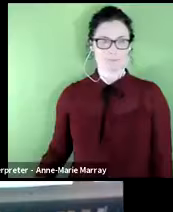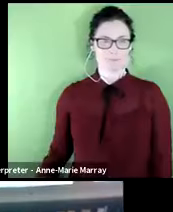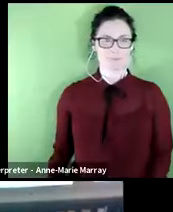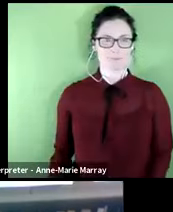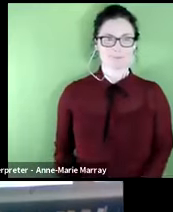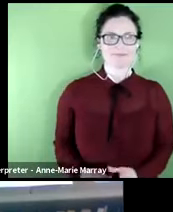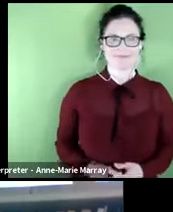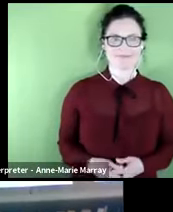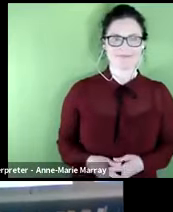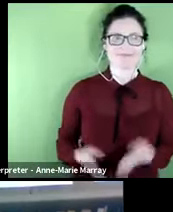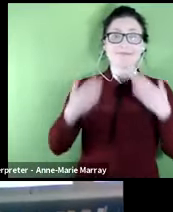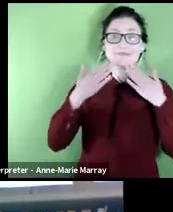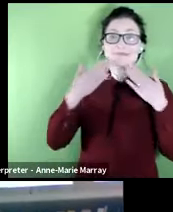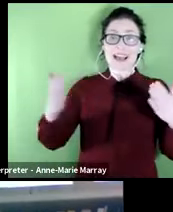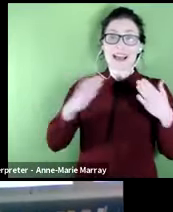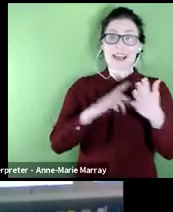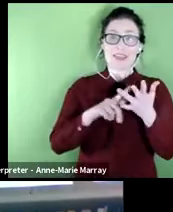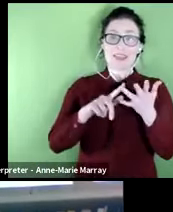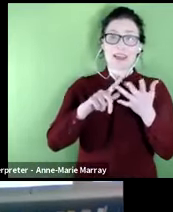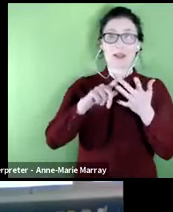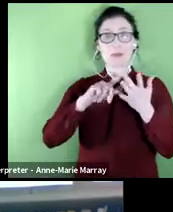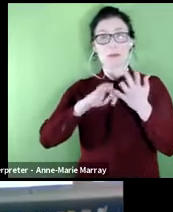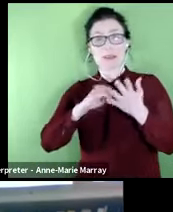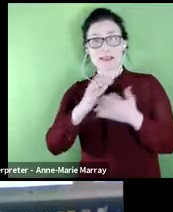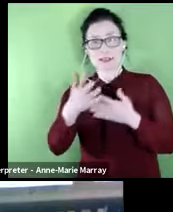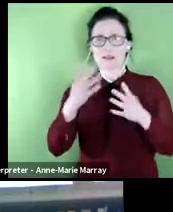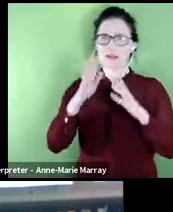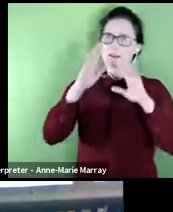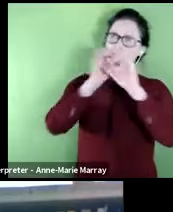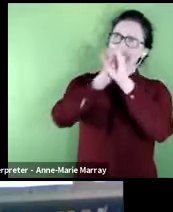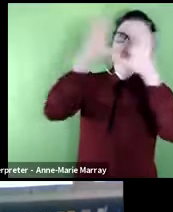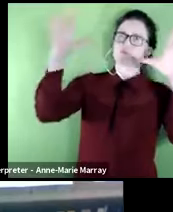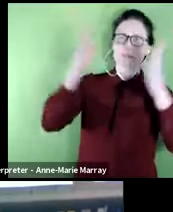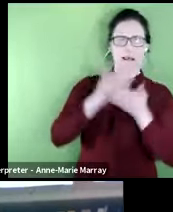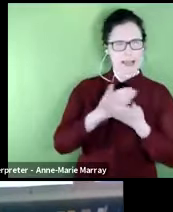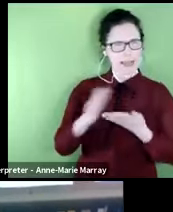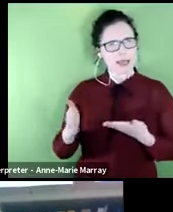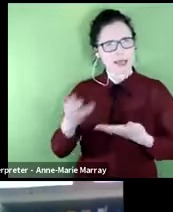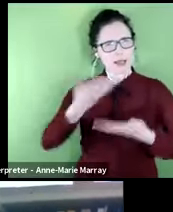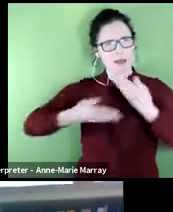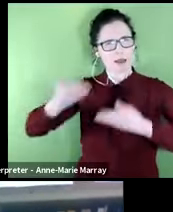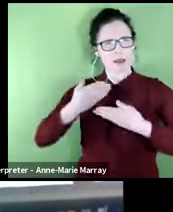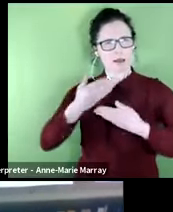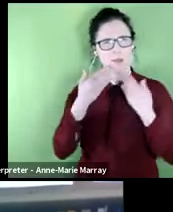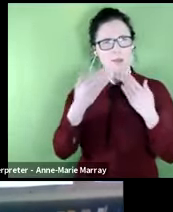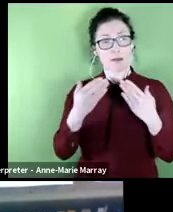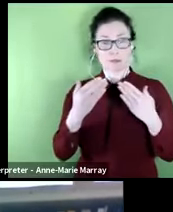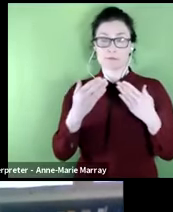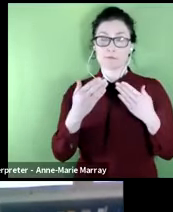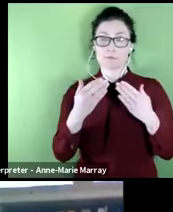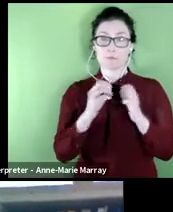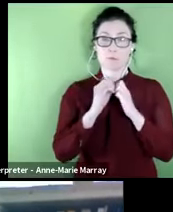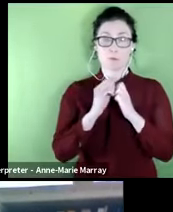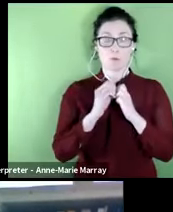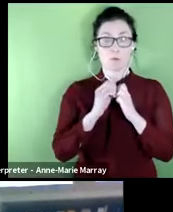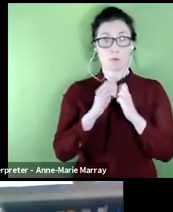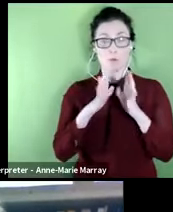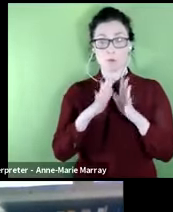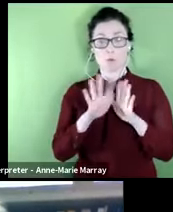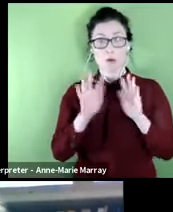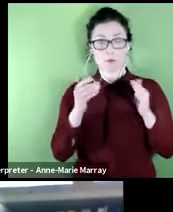Thank you, Louis, for setting out such a clear vision. And I think it's worth underscoring the implications of your argument